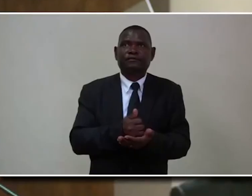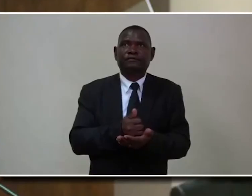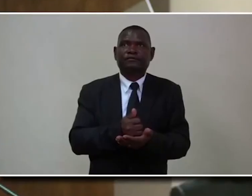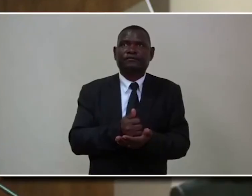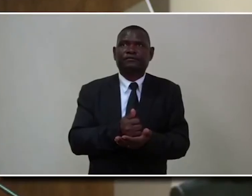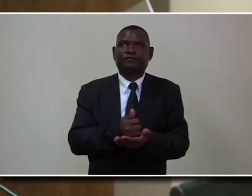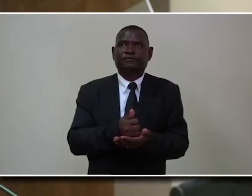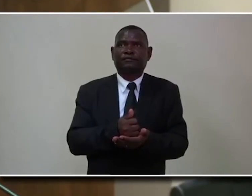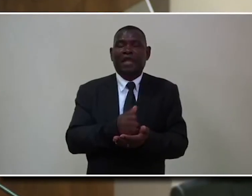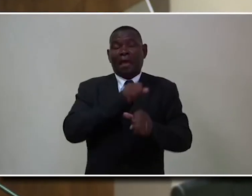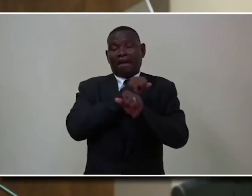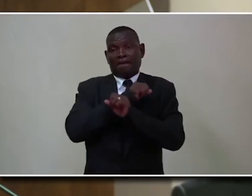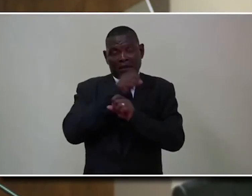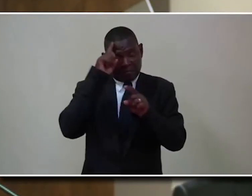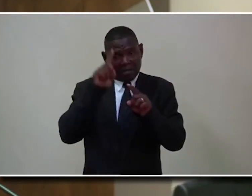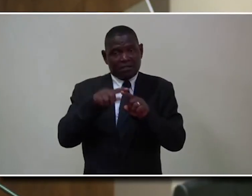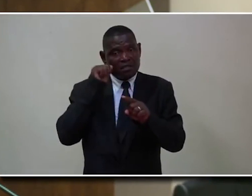My dear brothers, my dear sisters,